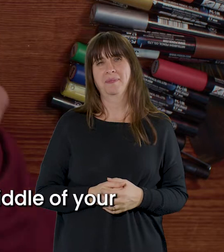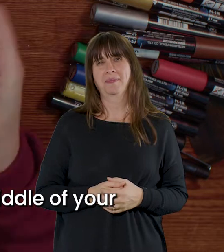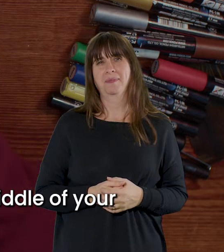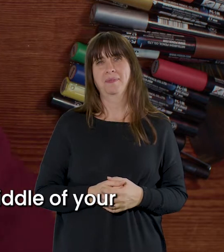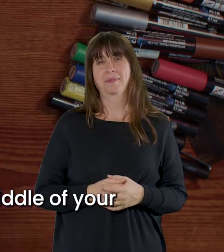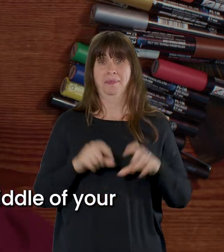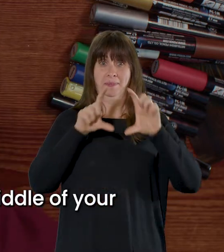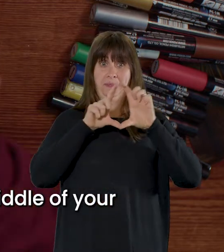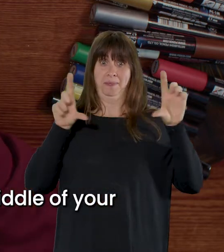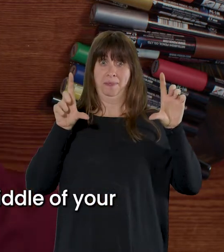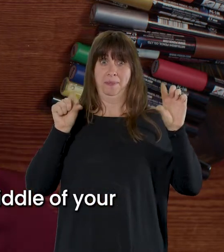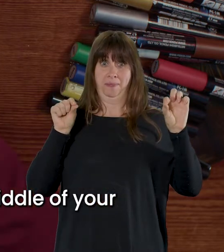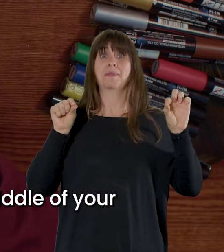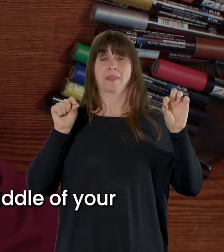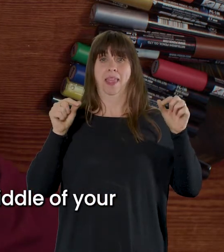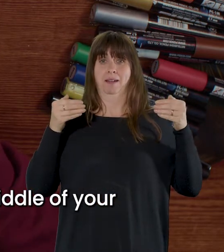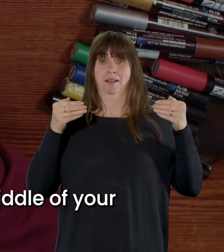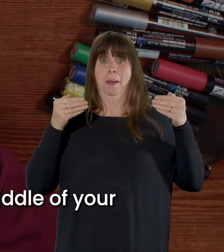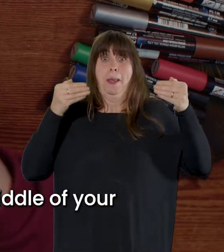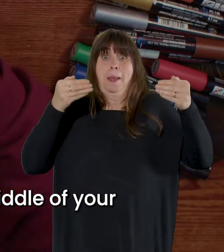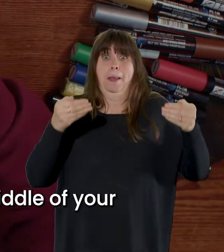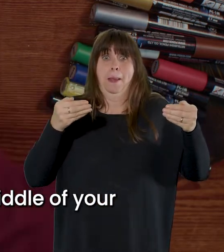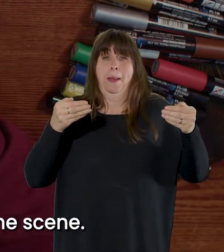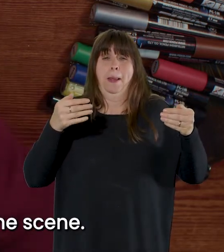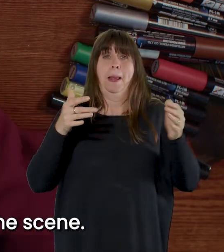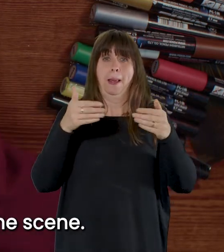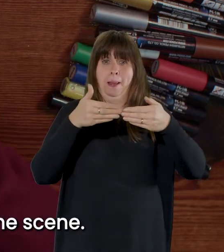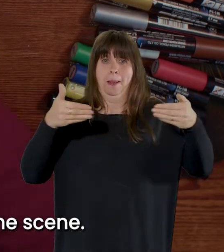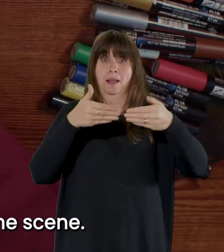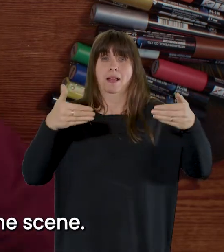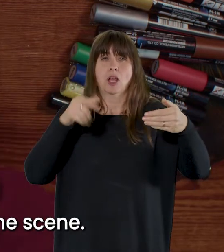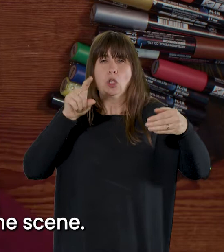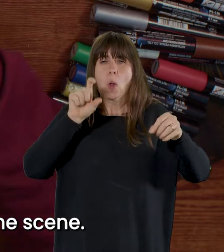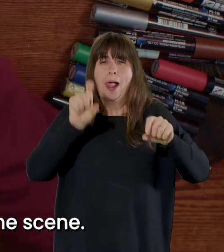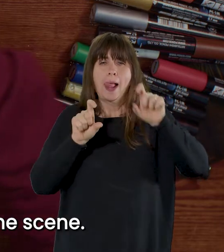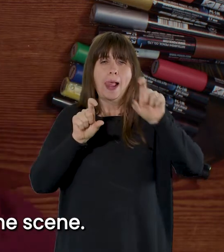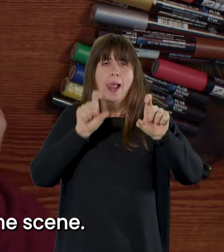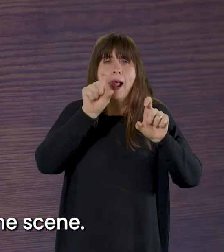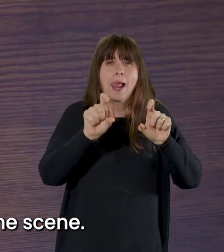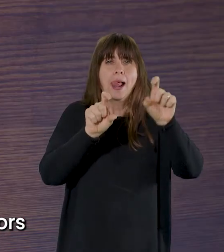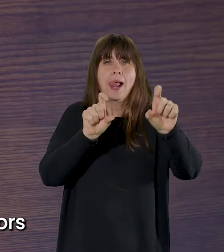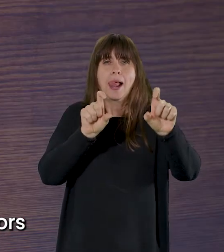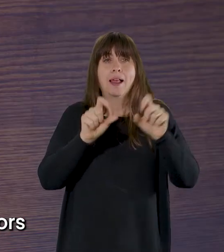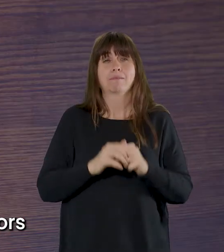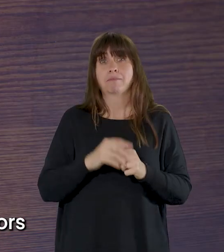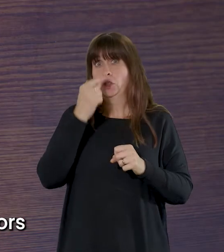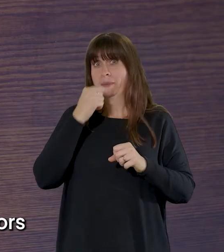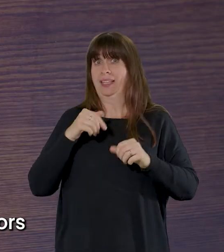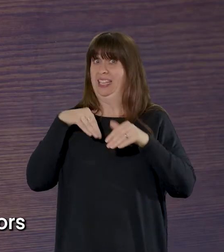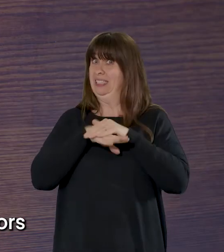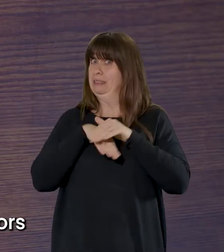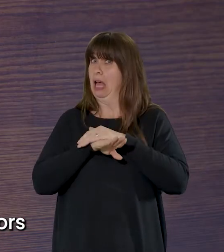Set slightly forward from the backdrop, in the middle of your diorama, you then need to choose objects to dress the scene, such